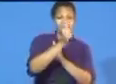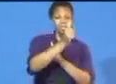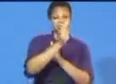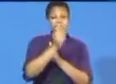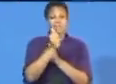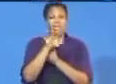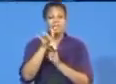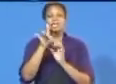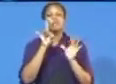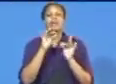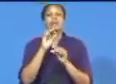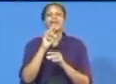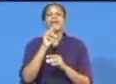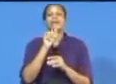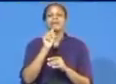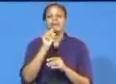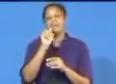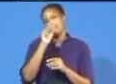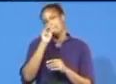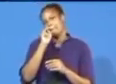Naaman.